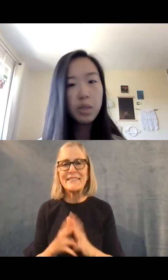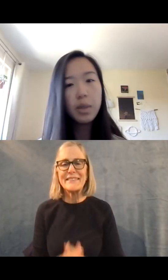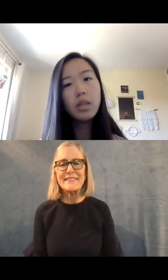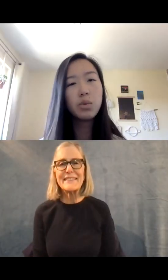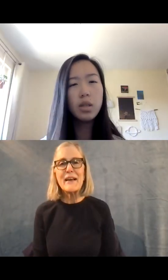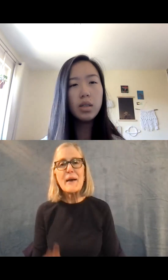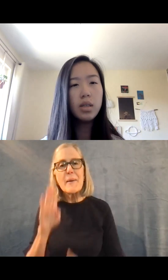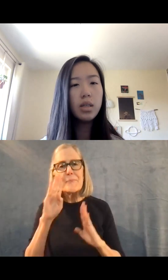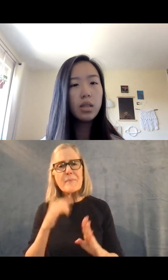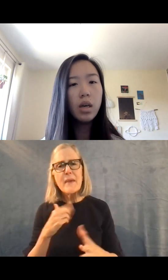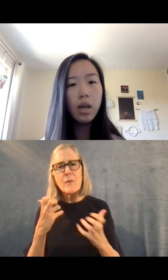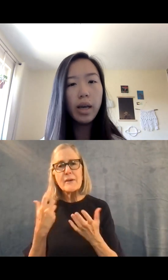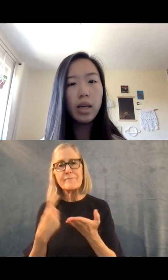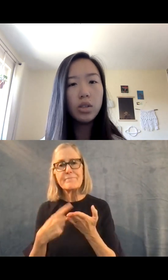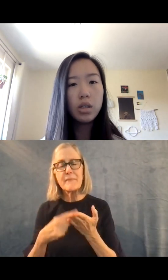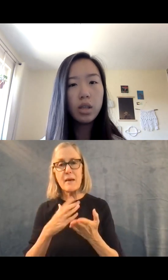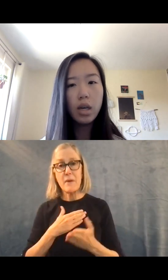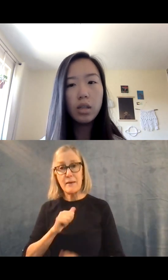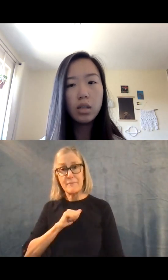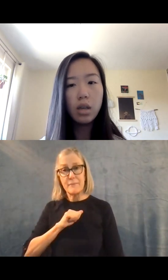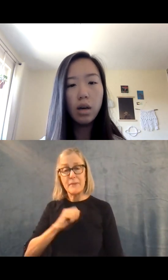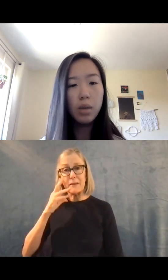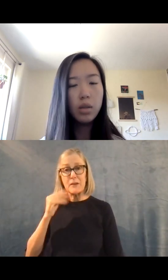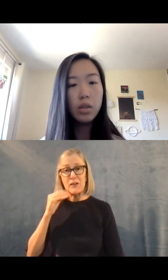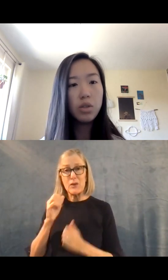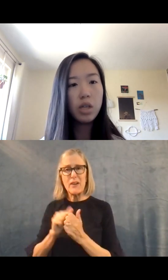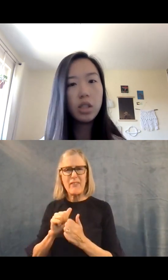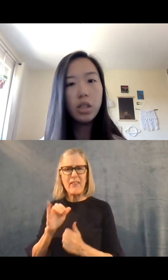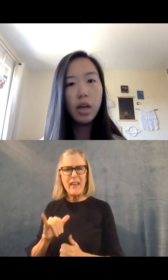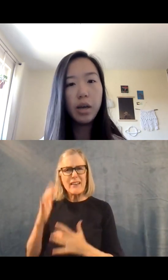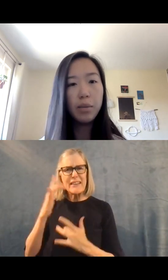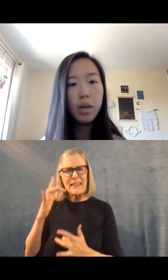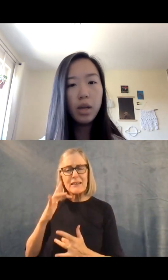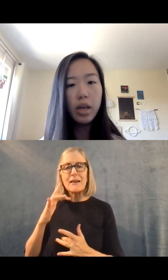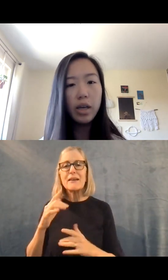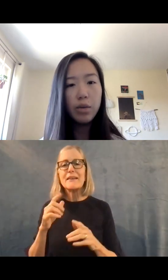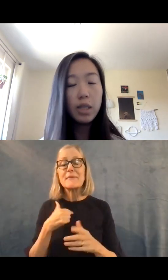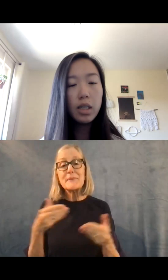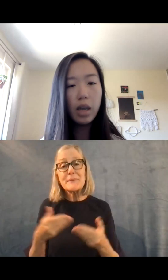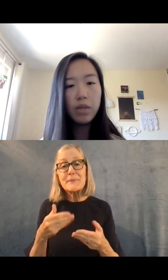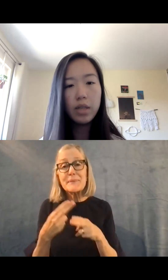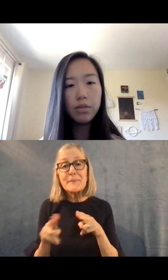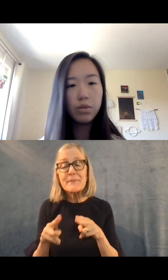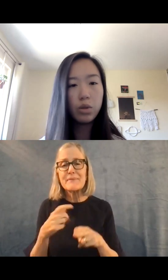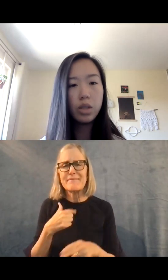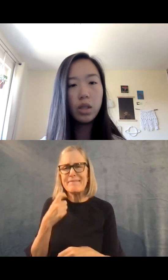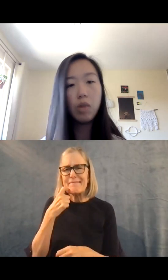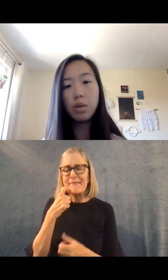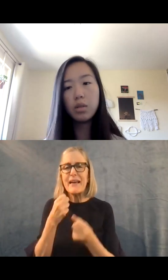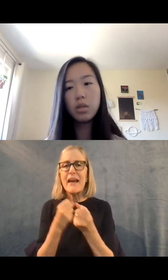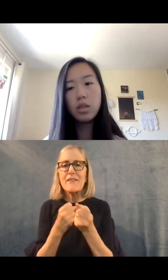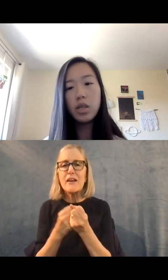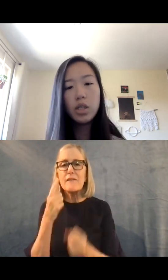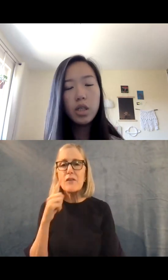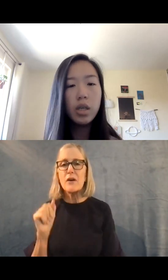personal experience with the disease. And just as a little introduction, I am a recent advocate for the